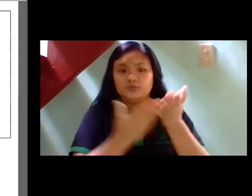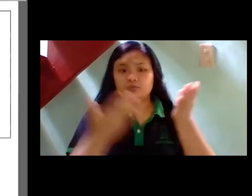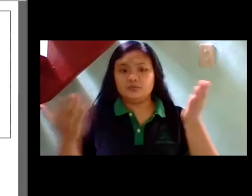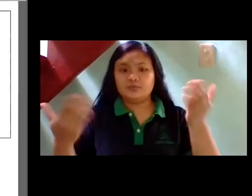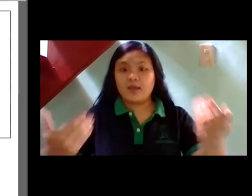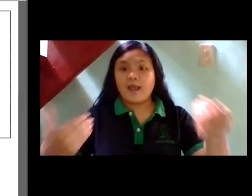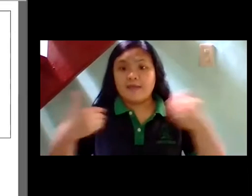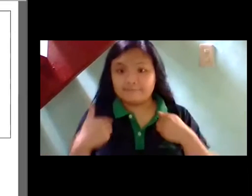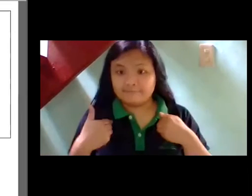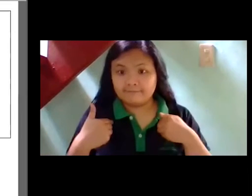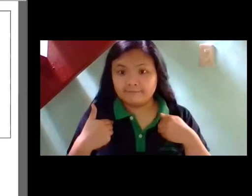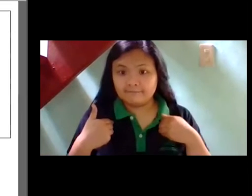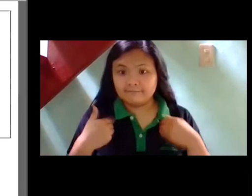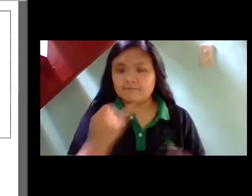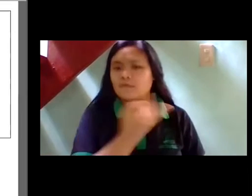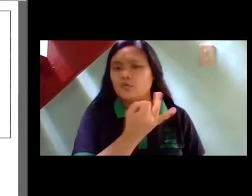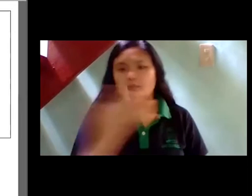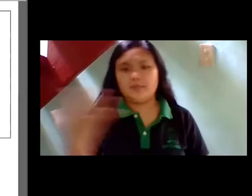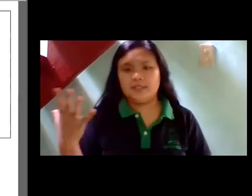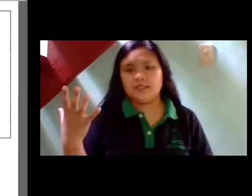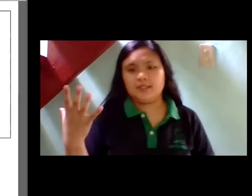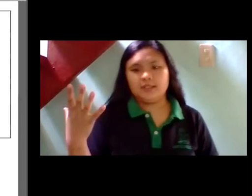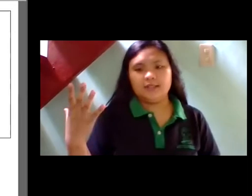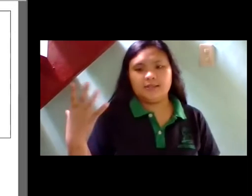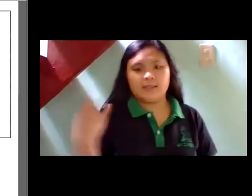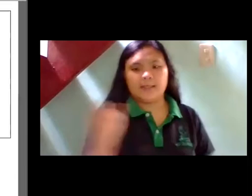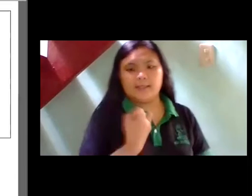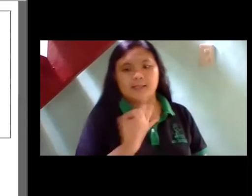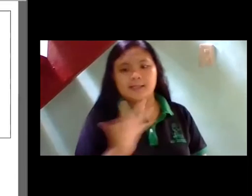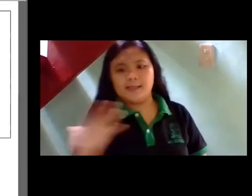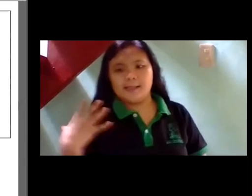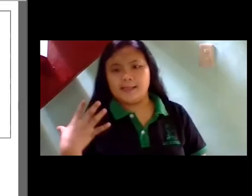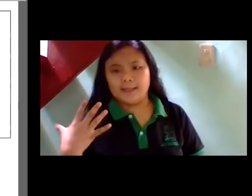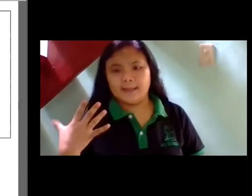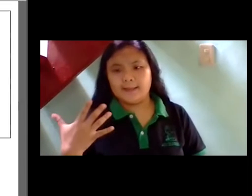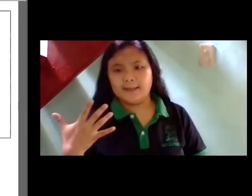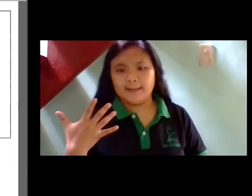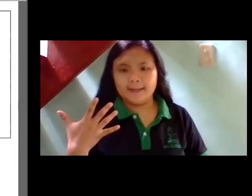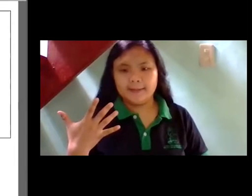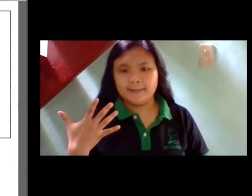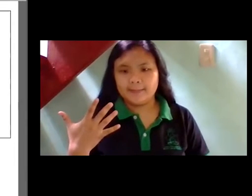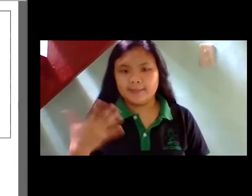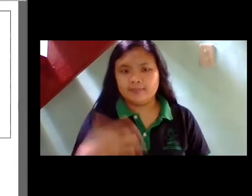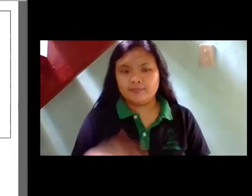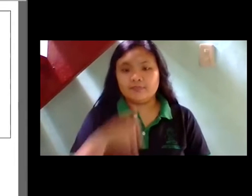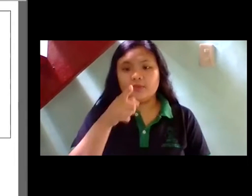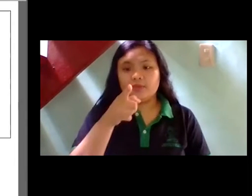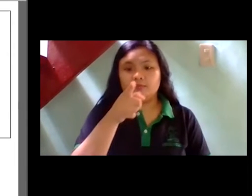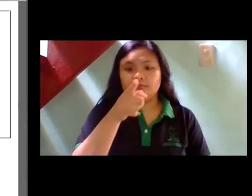So you study materials. How many or have how many?